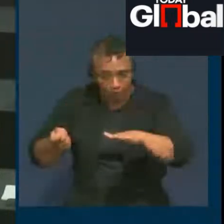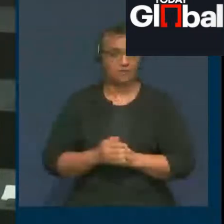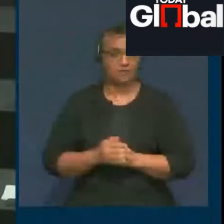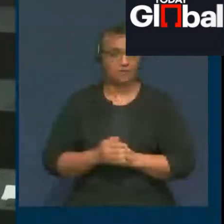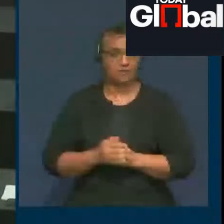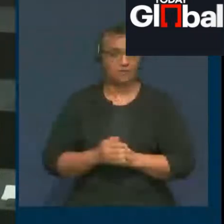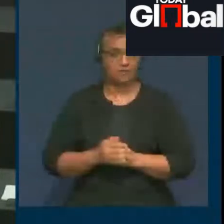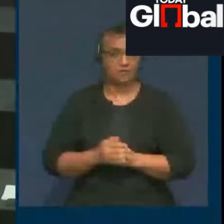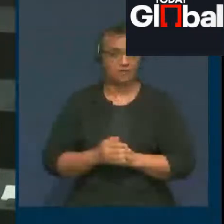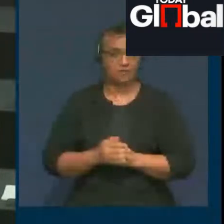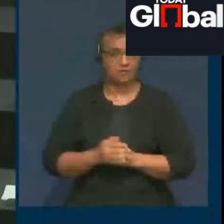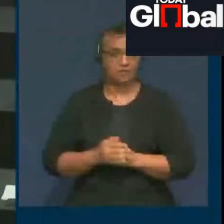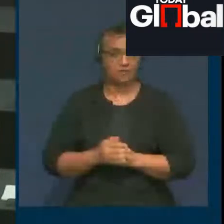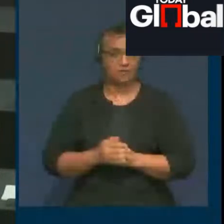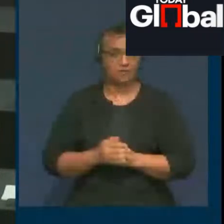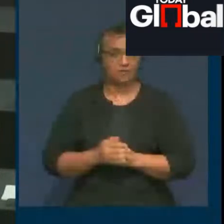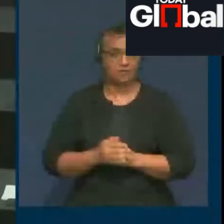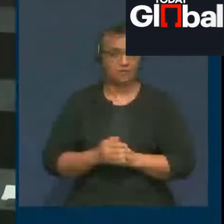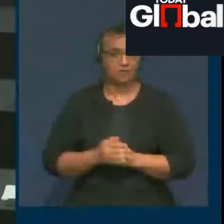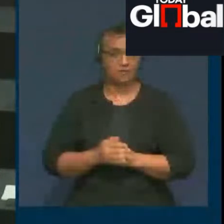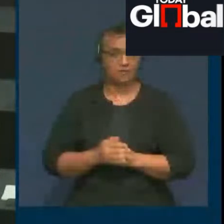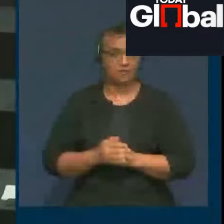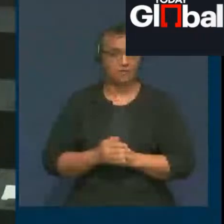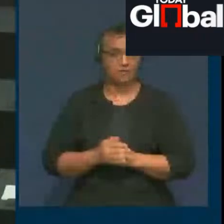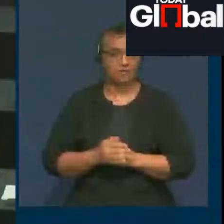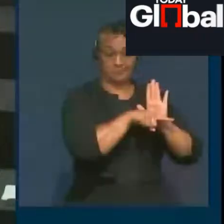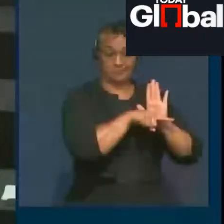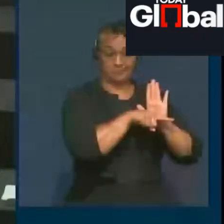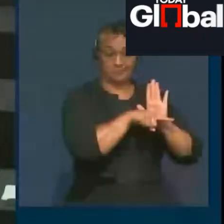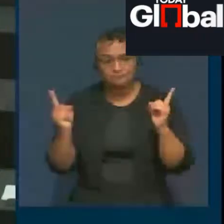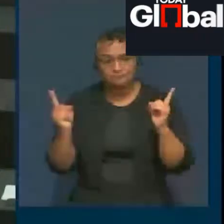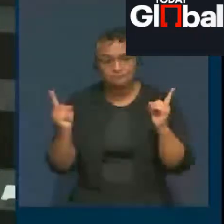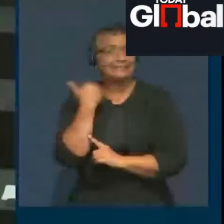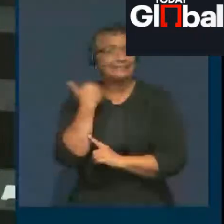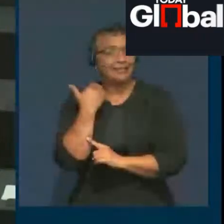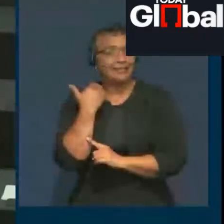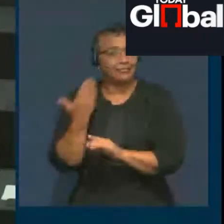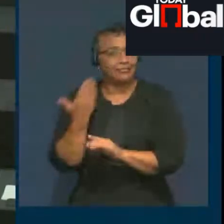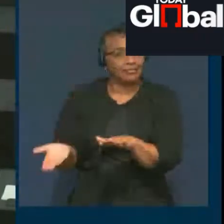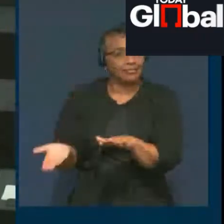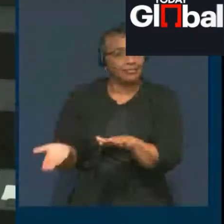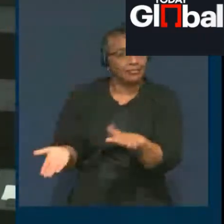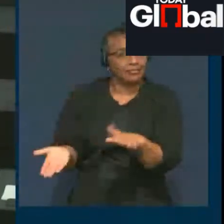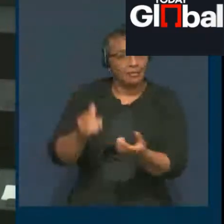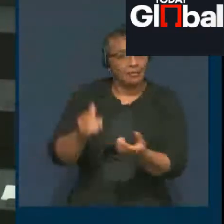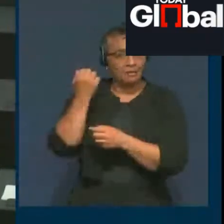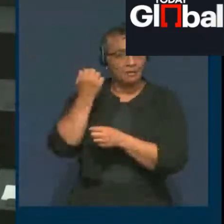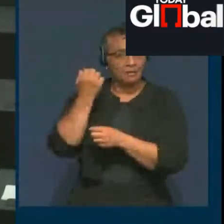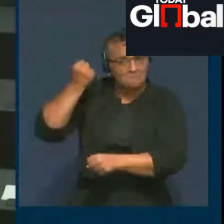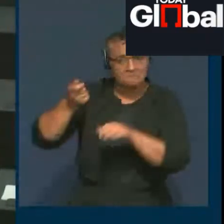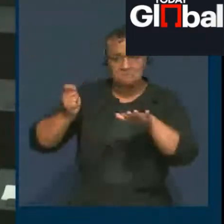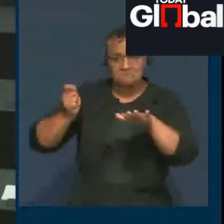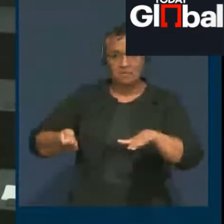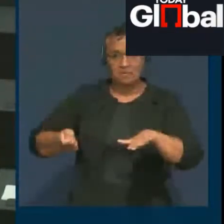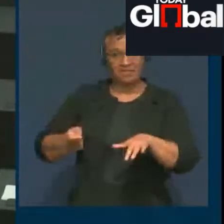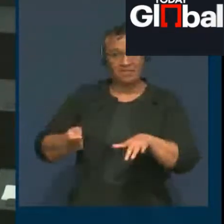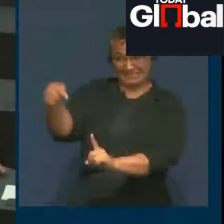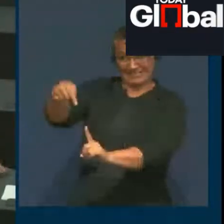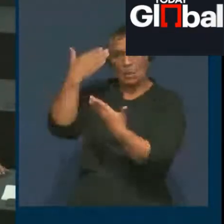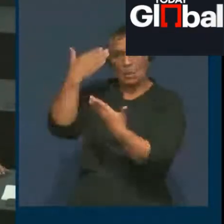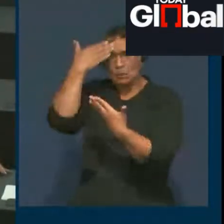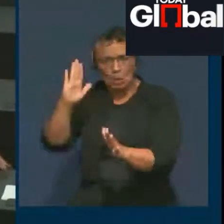penalty cannot be applied if the person is unaware of the acts committed.